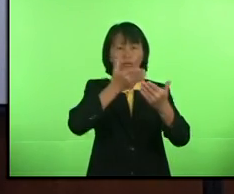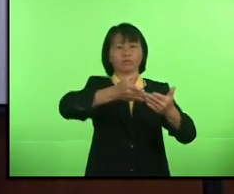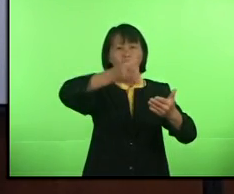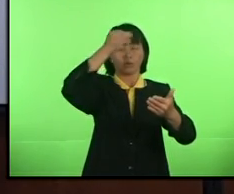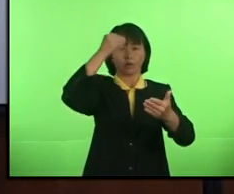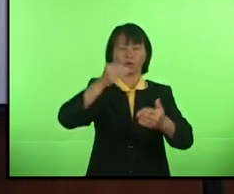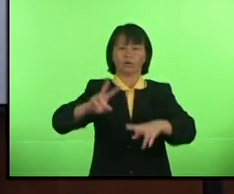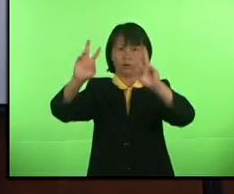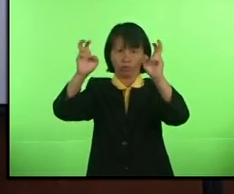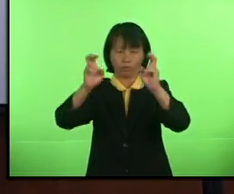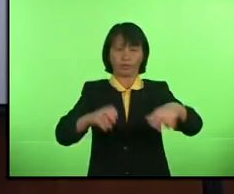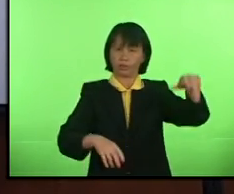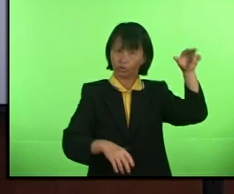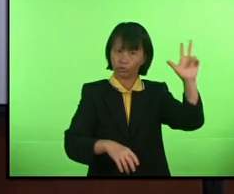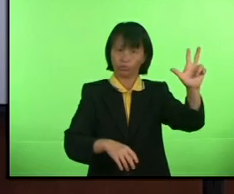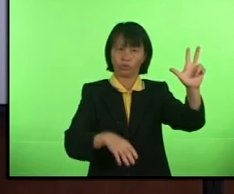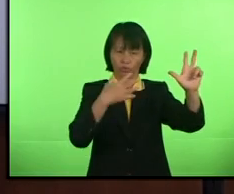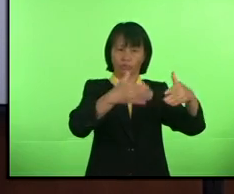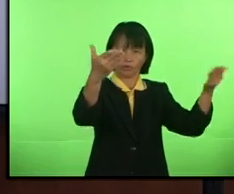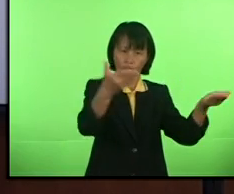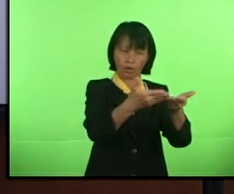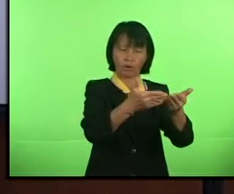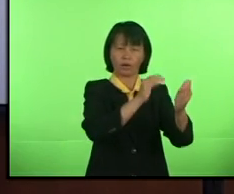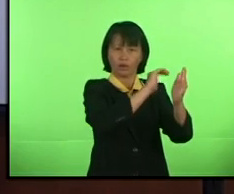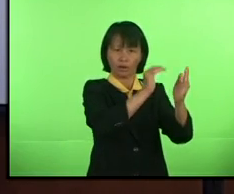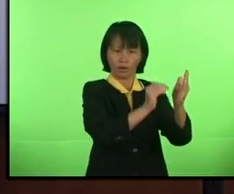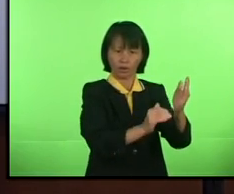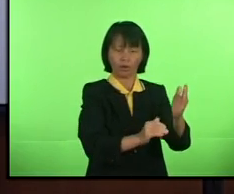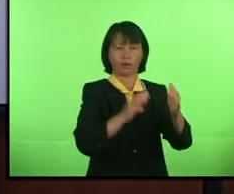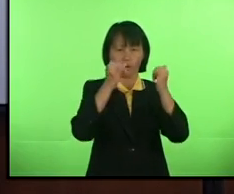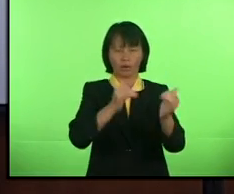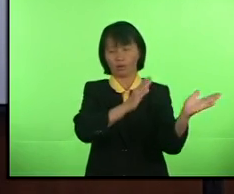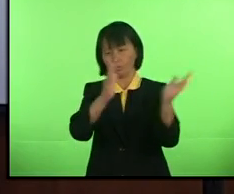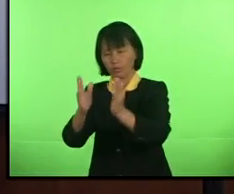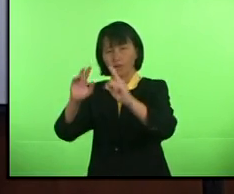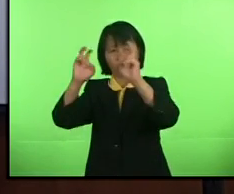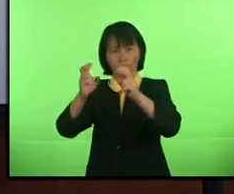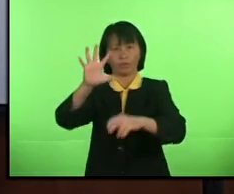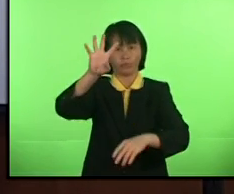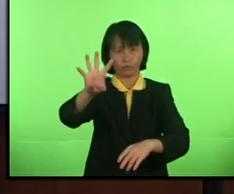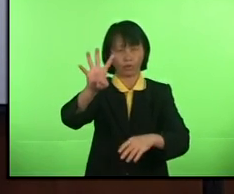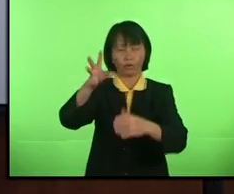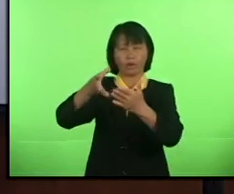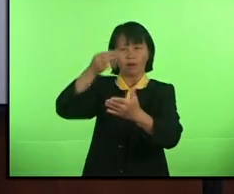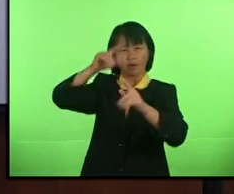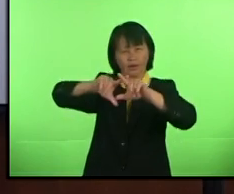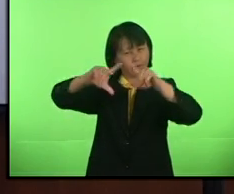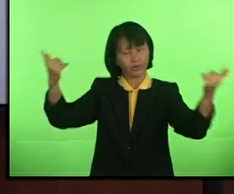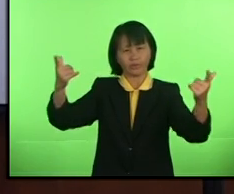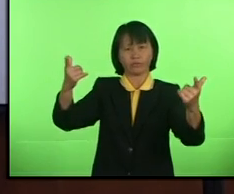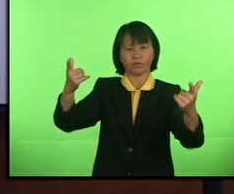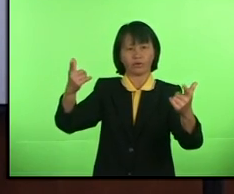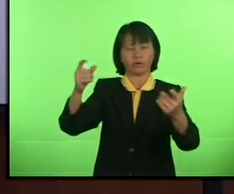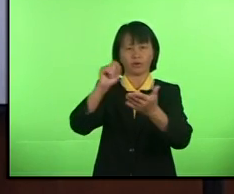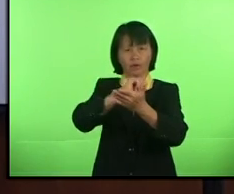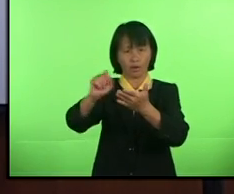been introduced to the basic essay outline. In this topic, you will learn the different types of essay